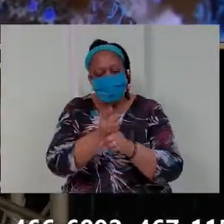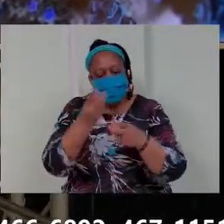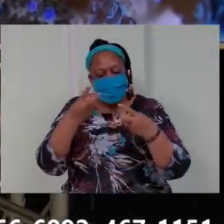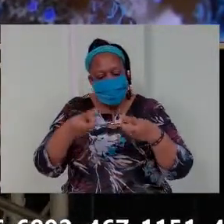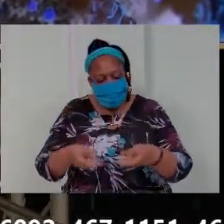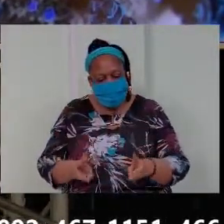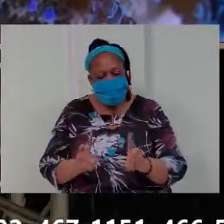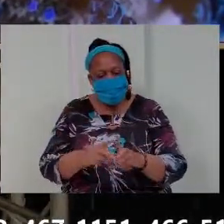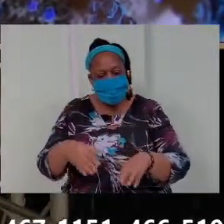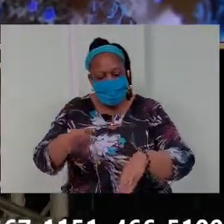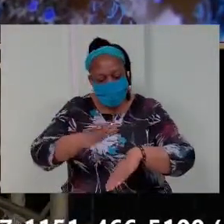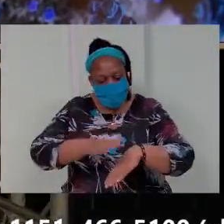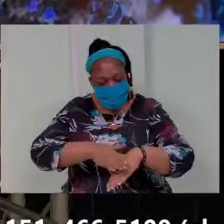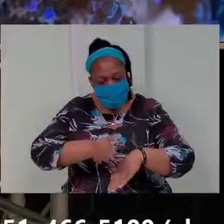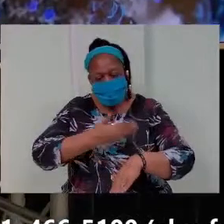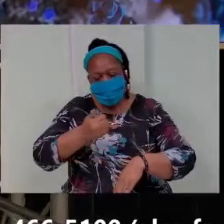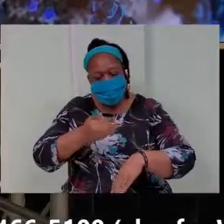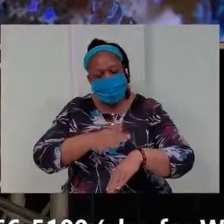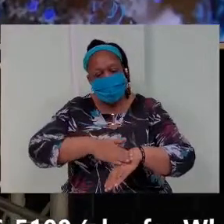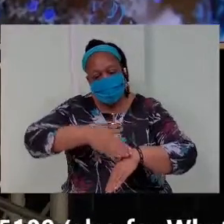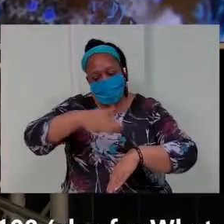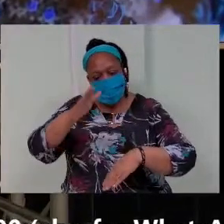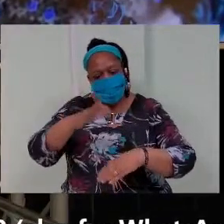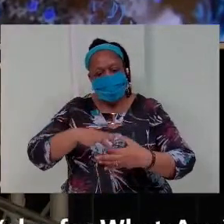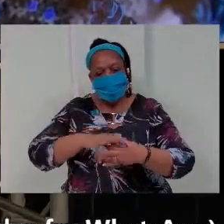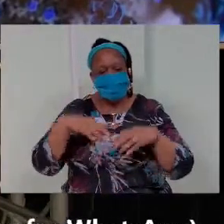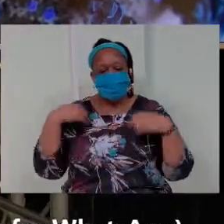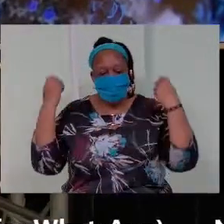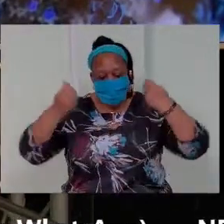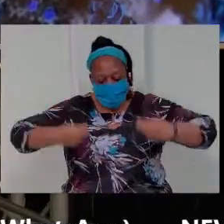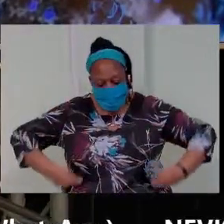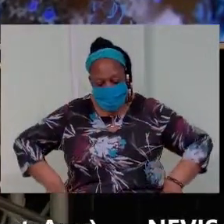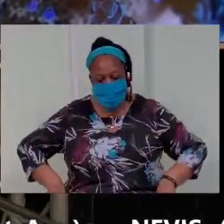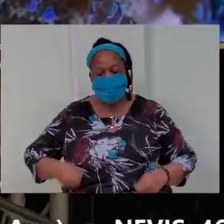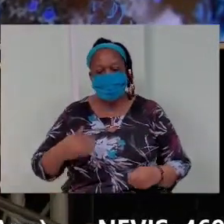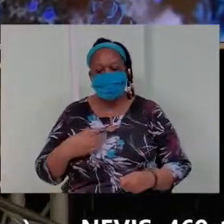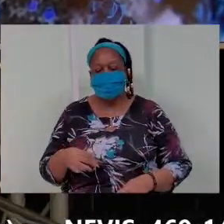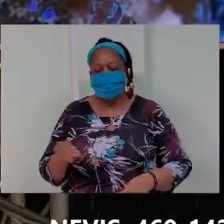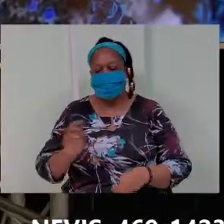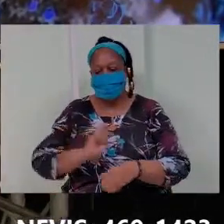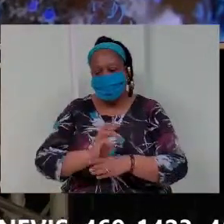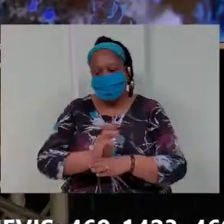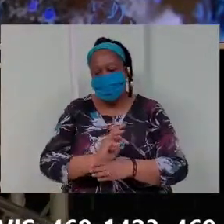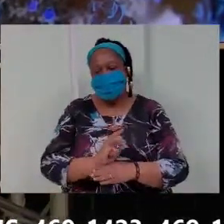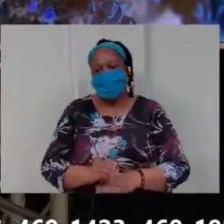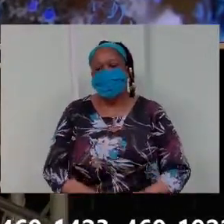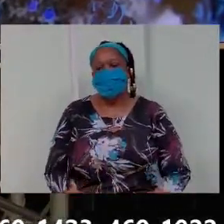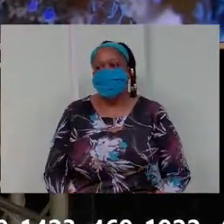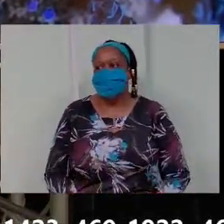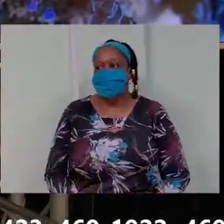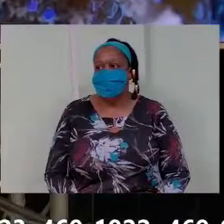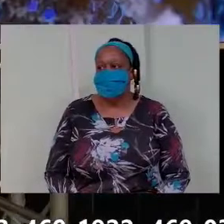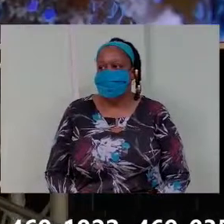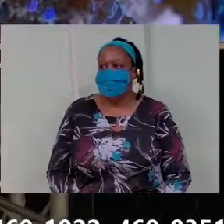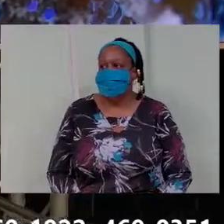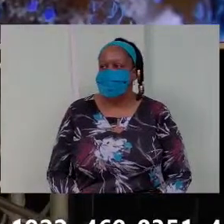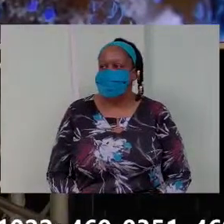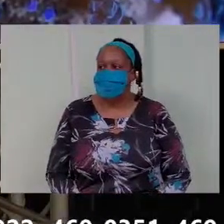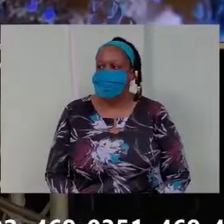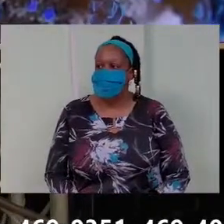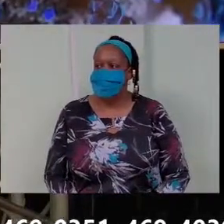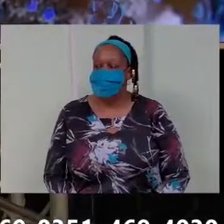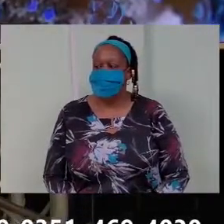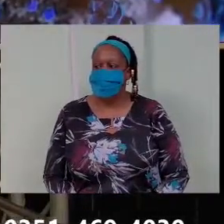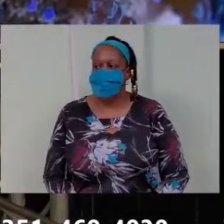truth and in fact, you don't know who can be asymptomatic or pre-symptomatic, so you have to have the same level of vigilance when you are dealing with